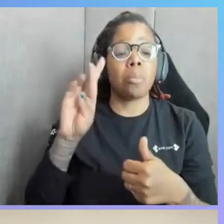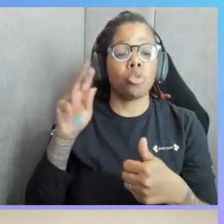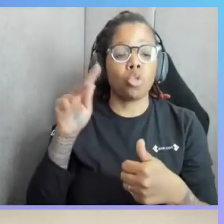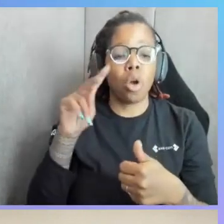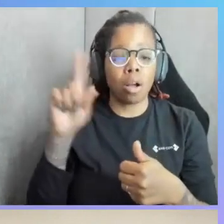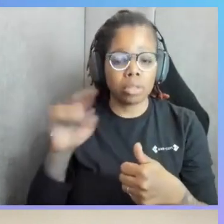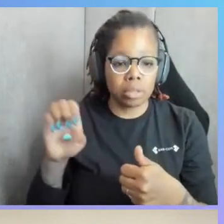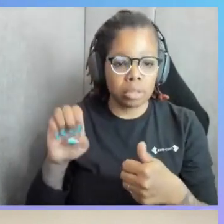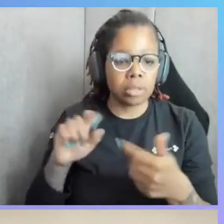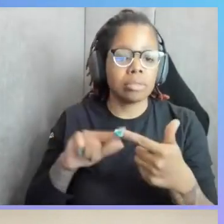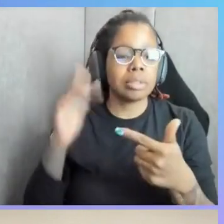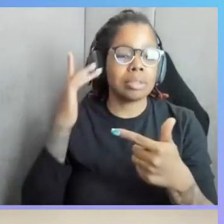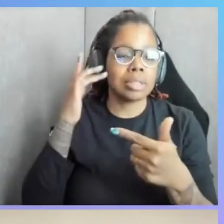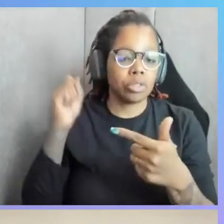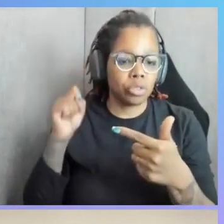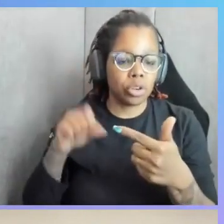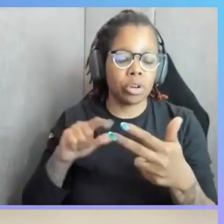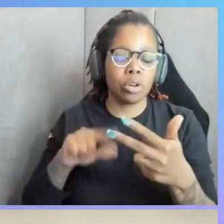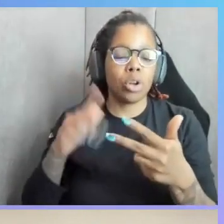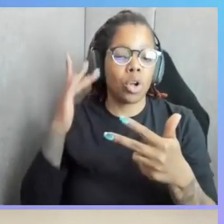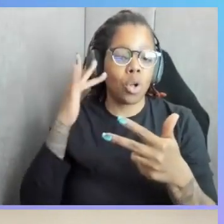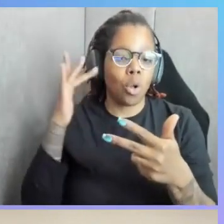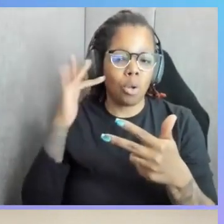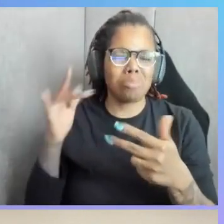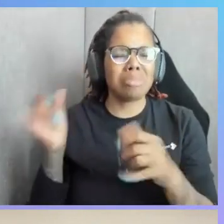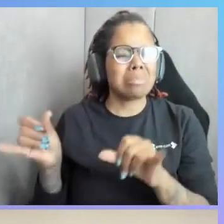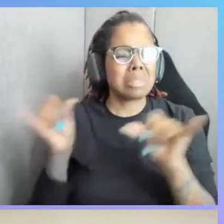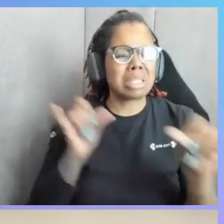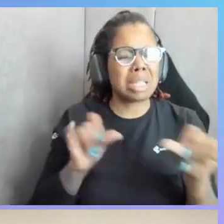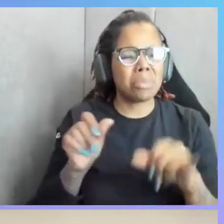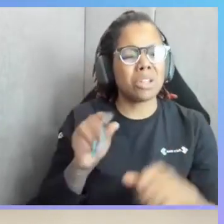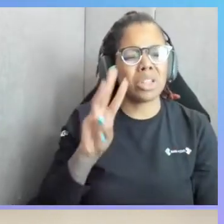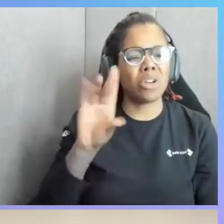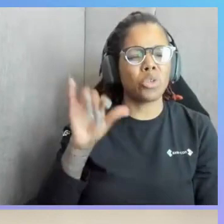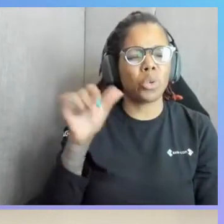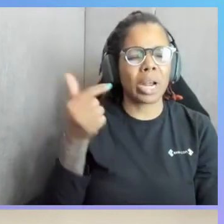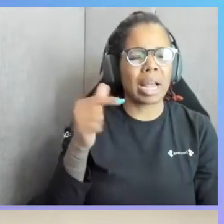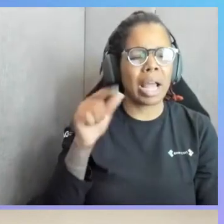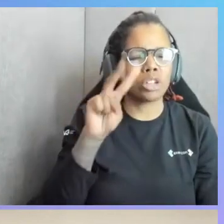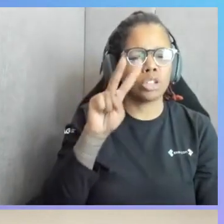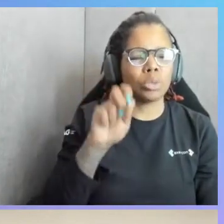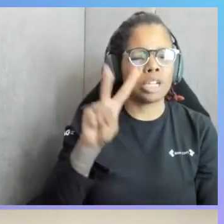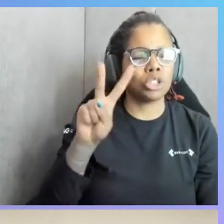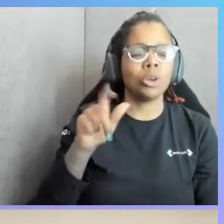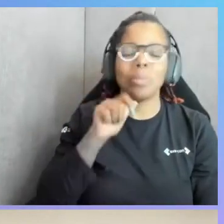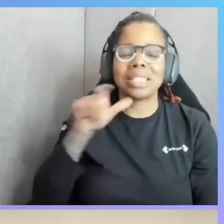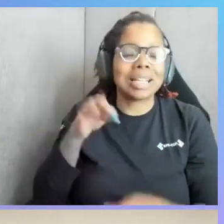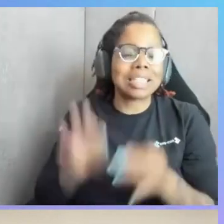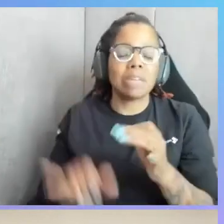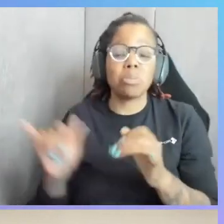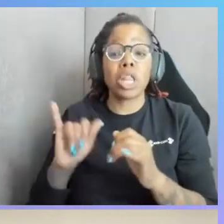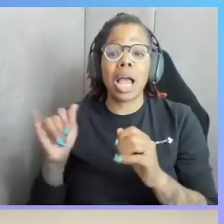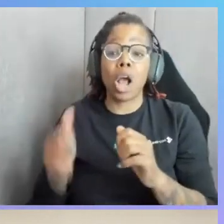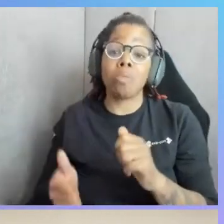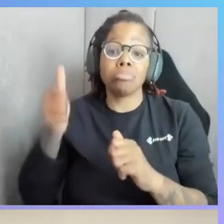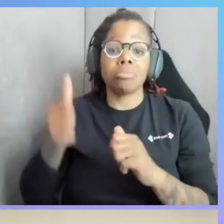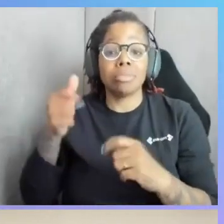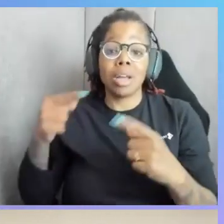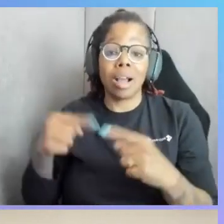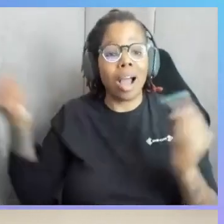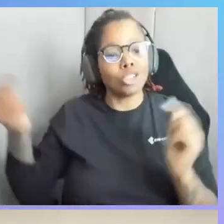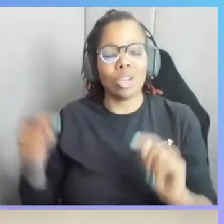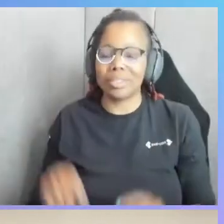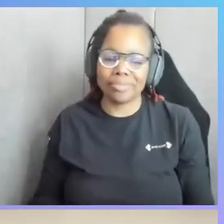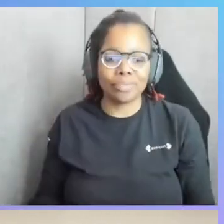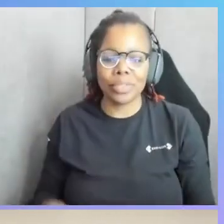to WCAG 2.2, but it's not going to be as simple as make the contrast higher. Gold standard, it's a